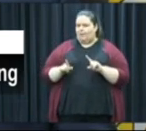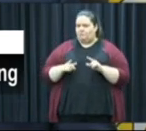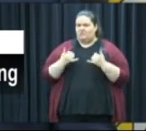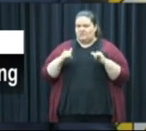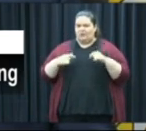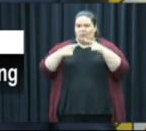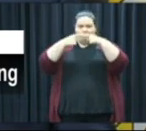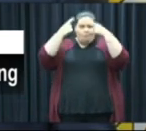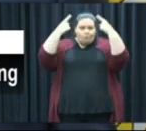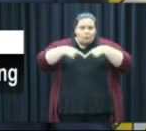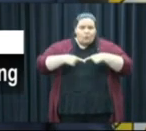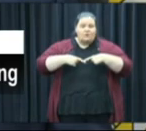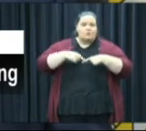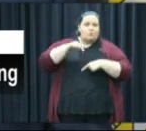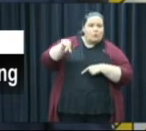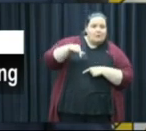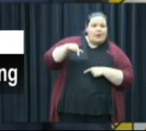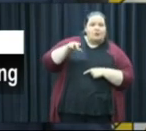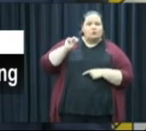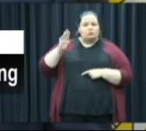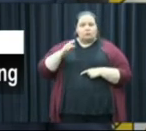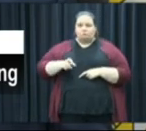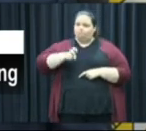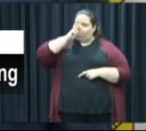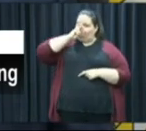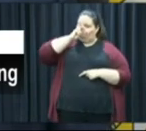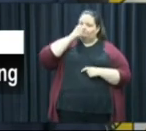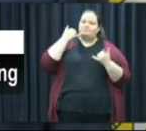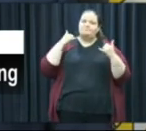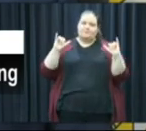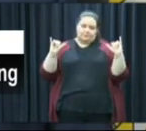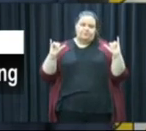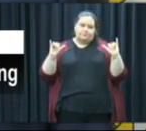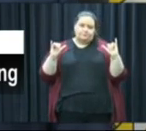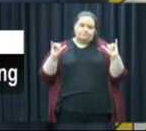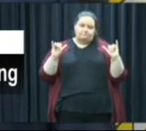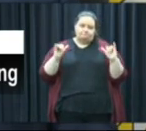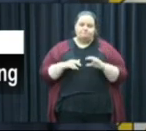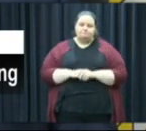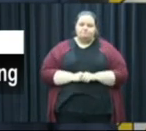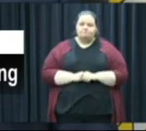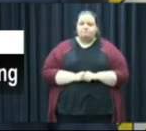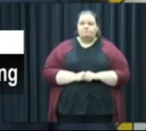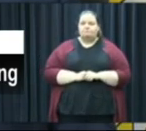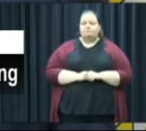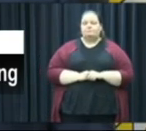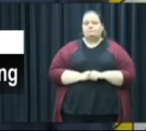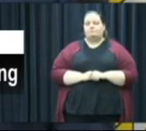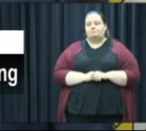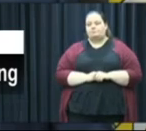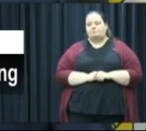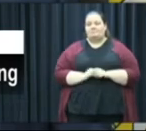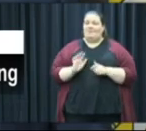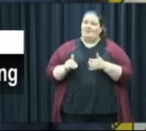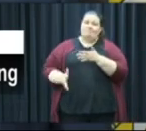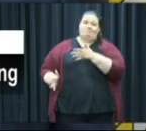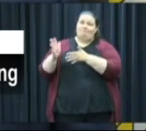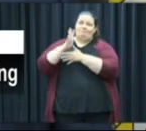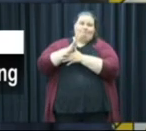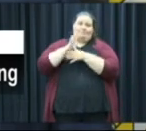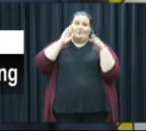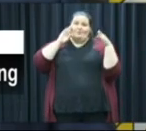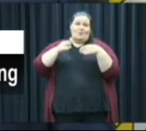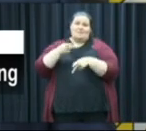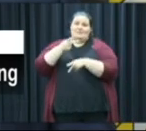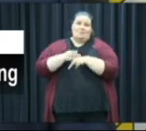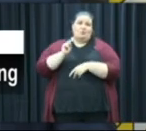of rules, and we will be continuing border operations in a diligent manner, very diligent manner, as one of our primary focuses